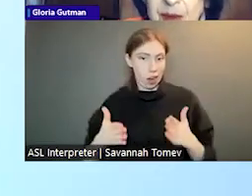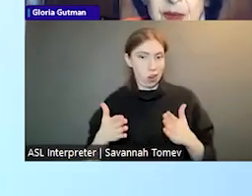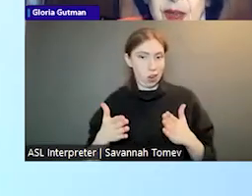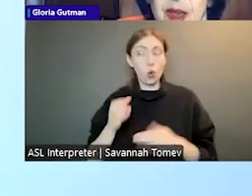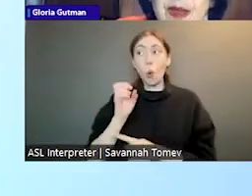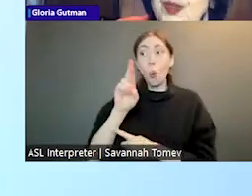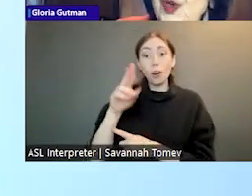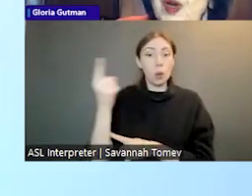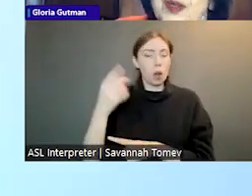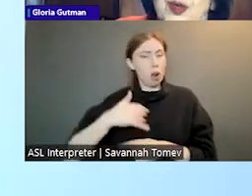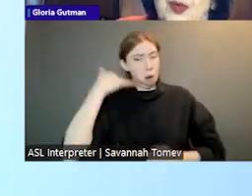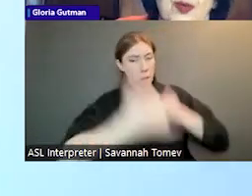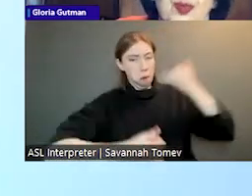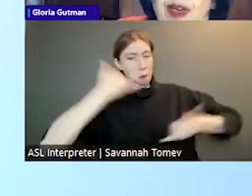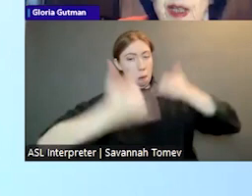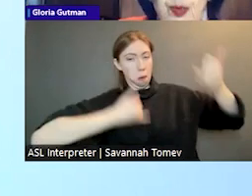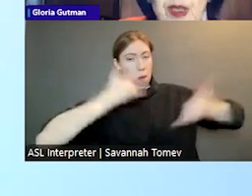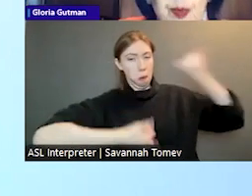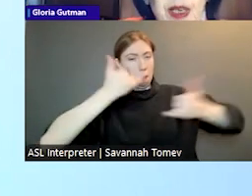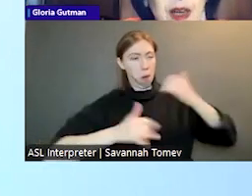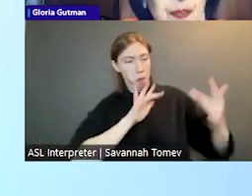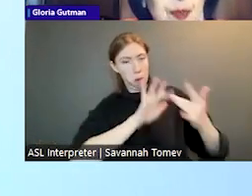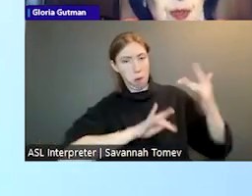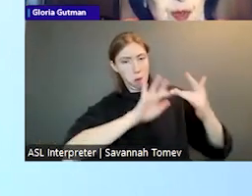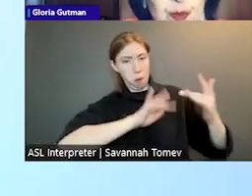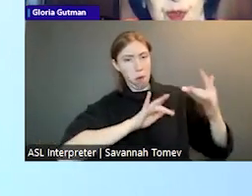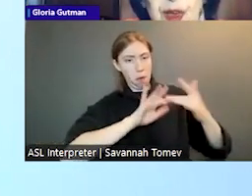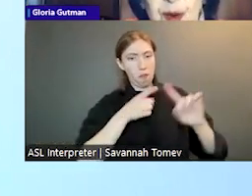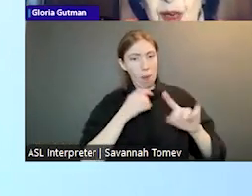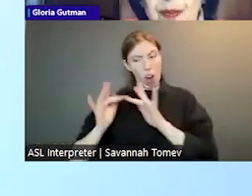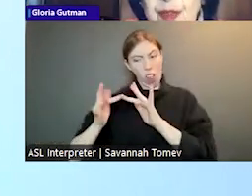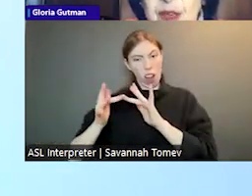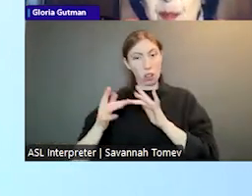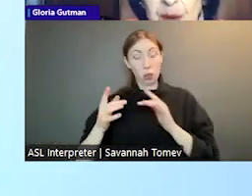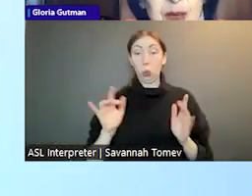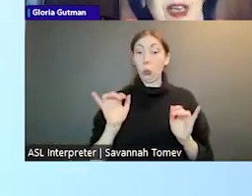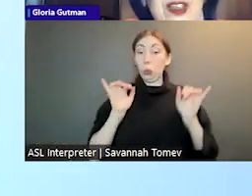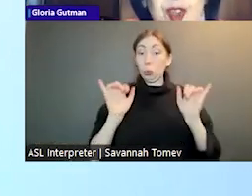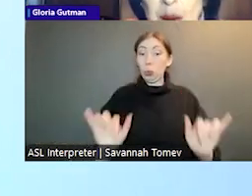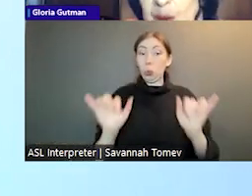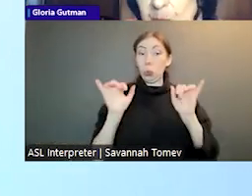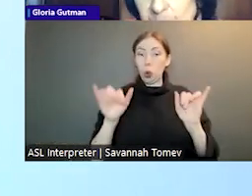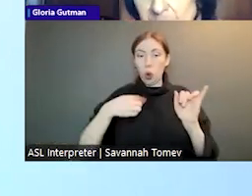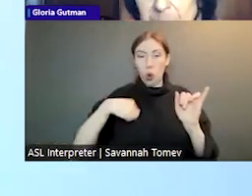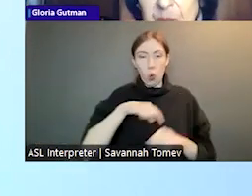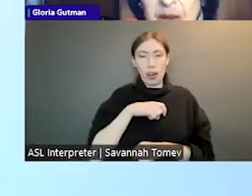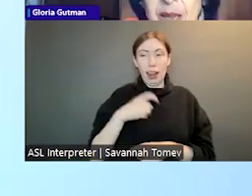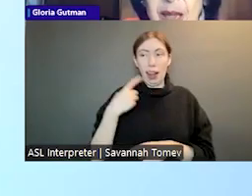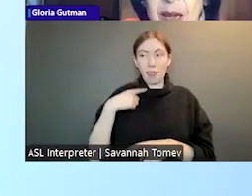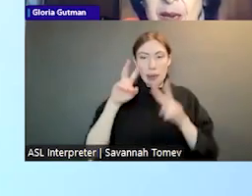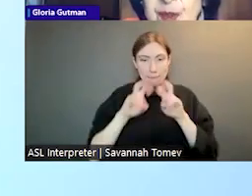them. And so, we really, really, really have to look out and think about